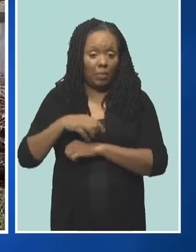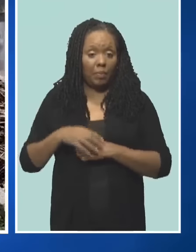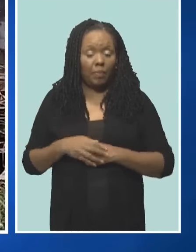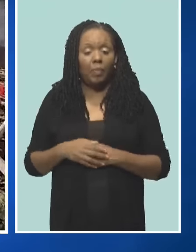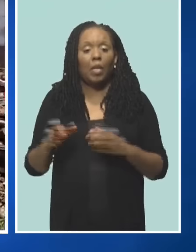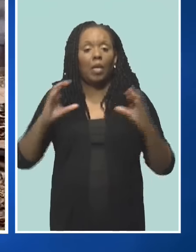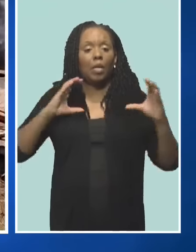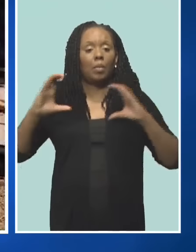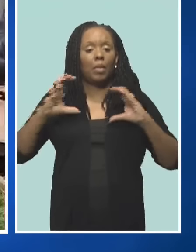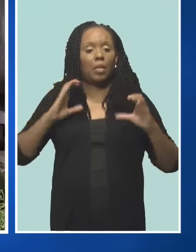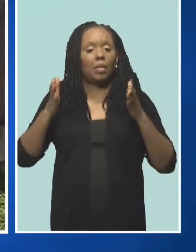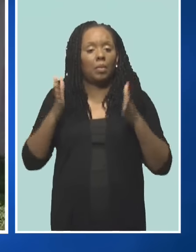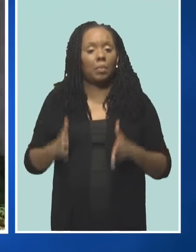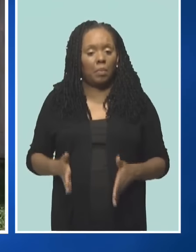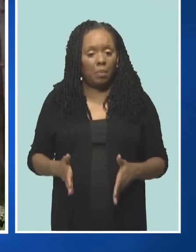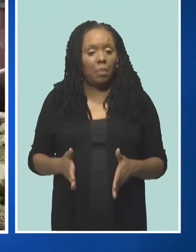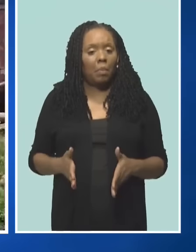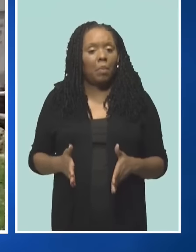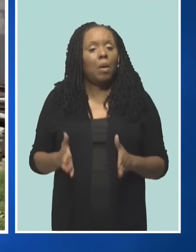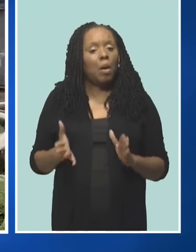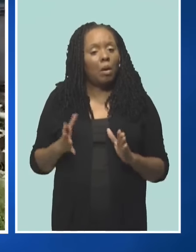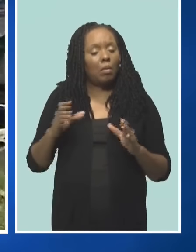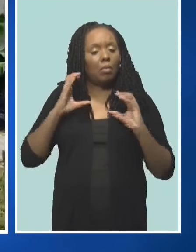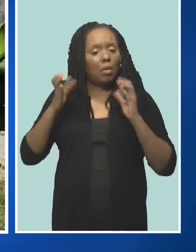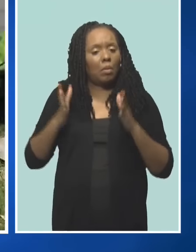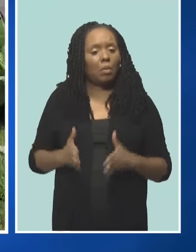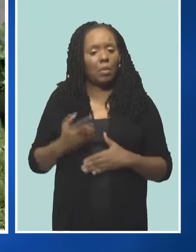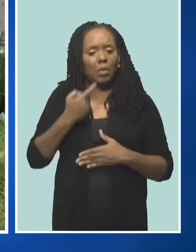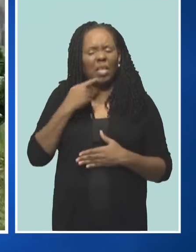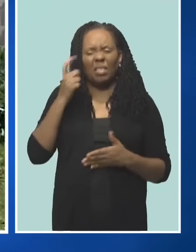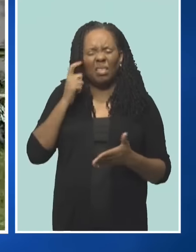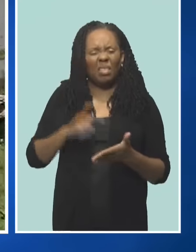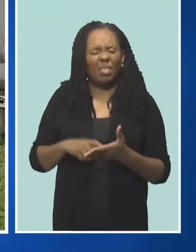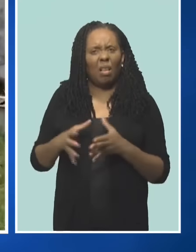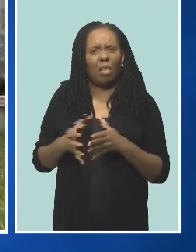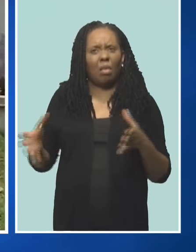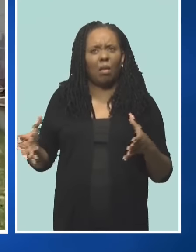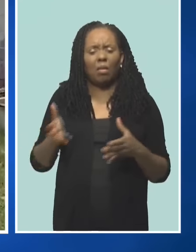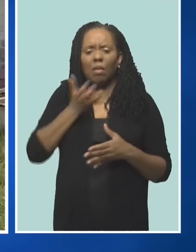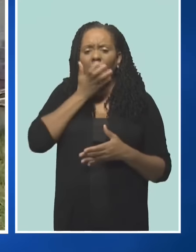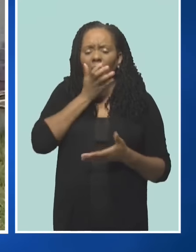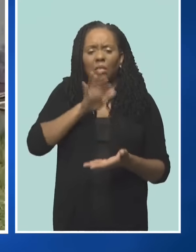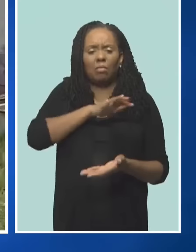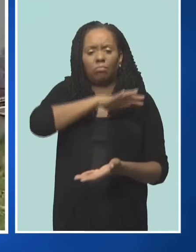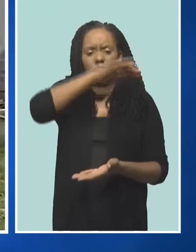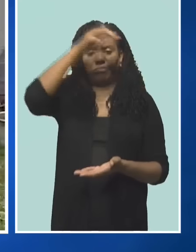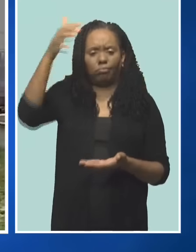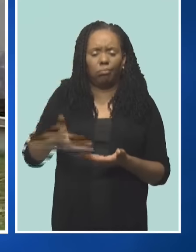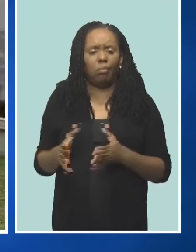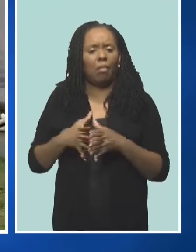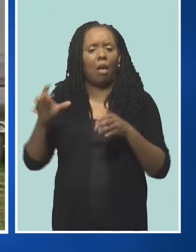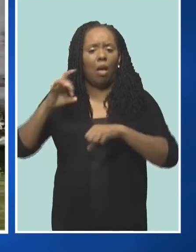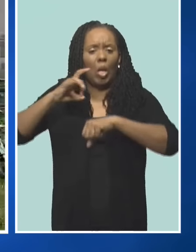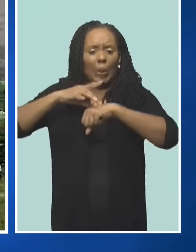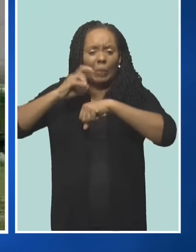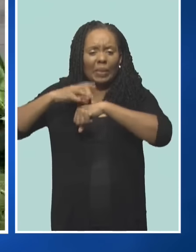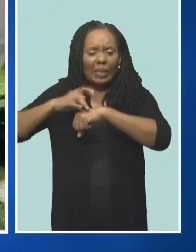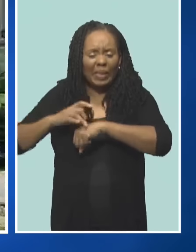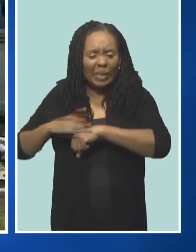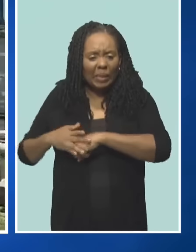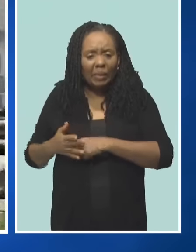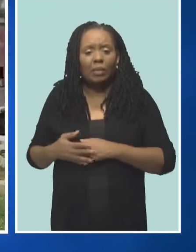Hague Communications, Joyanne Hague, says she noticed the pile of garbage and an influx of mosquitoes on one of her